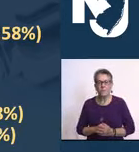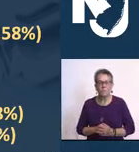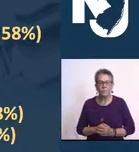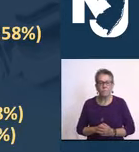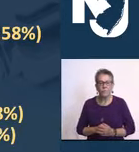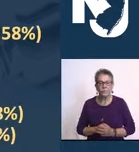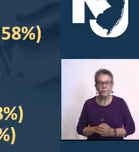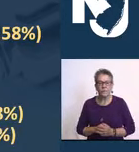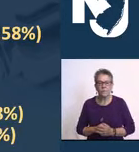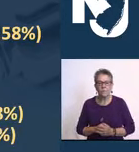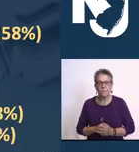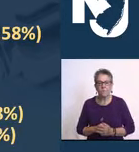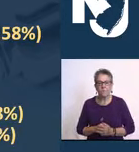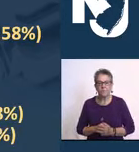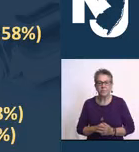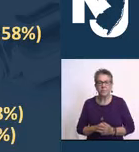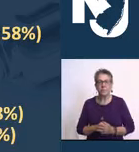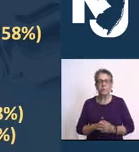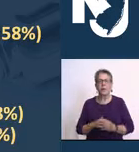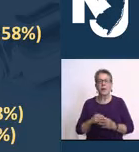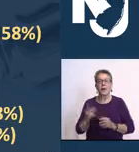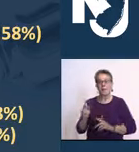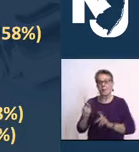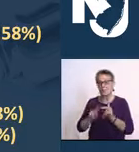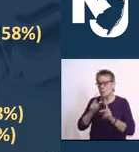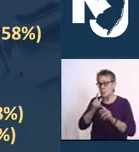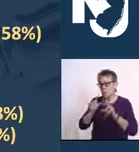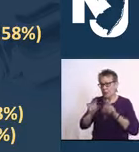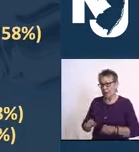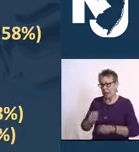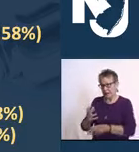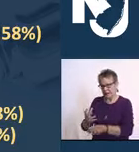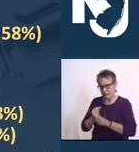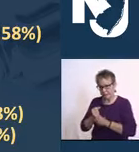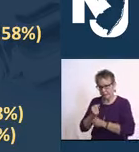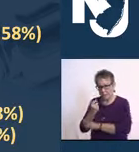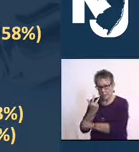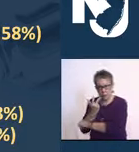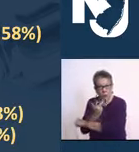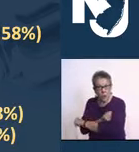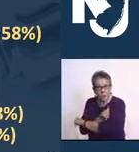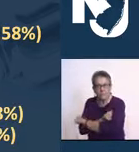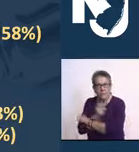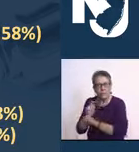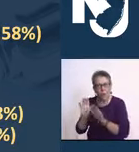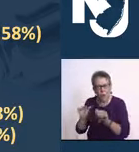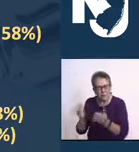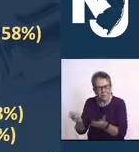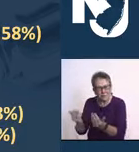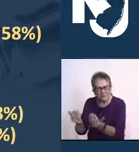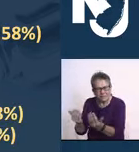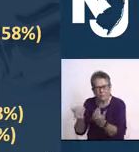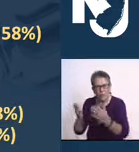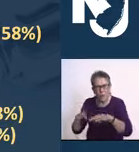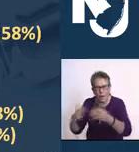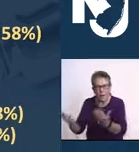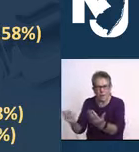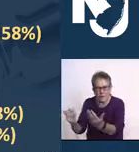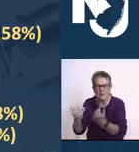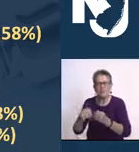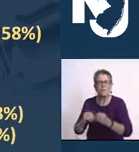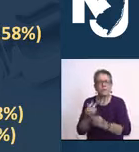as federal regulators weigh the application from Pfizer-BioNTech for emergency use authorization to